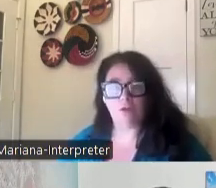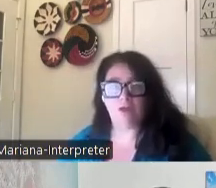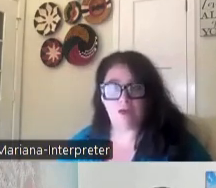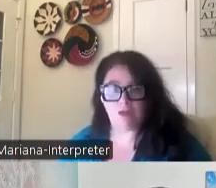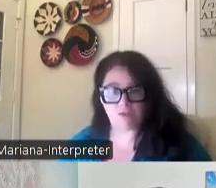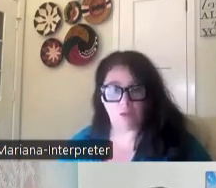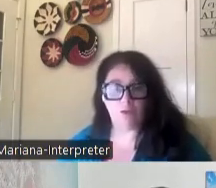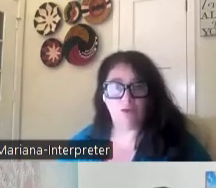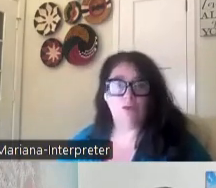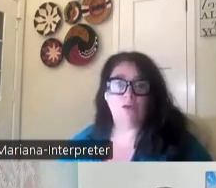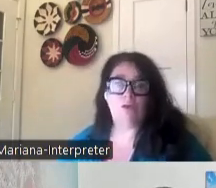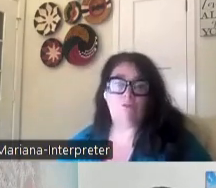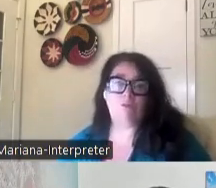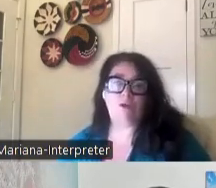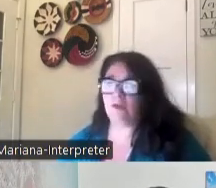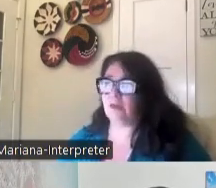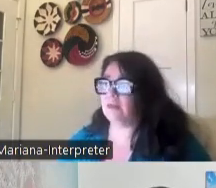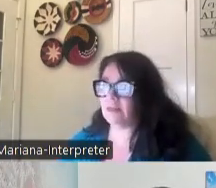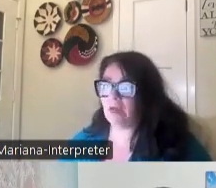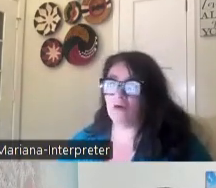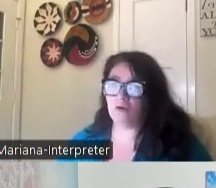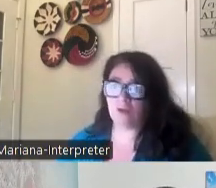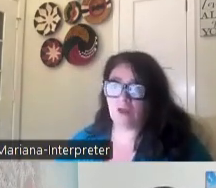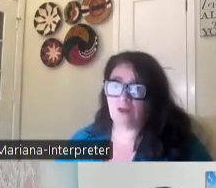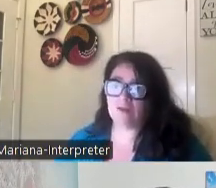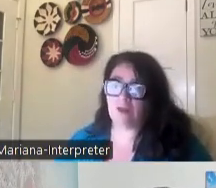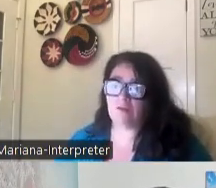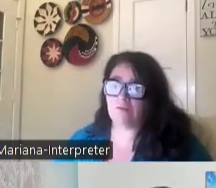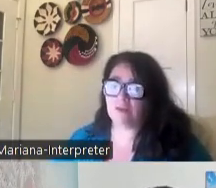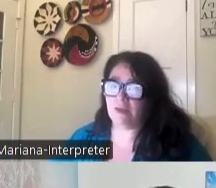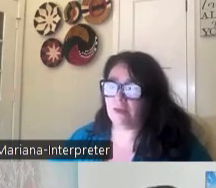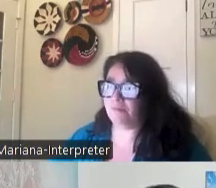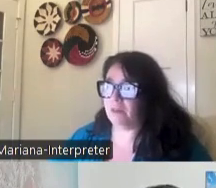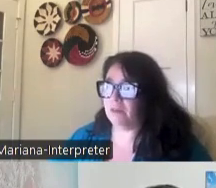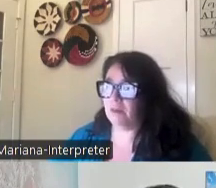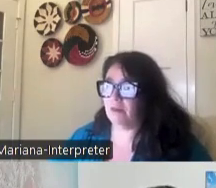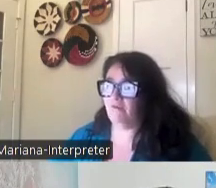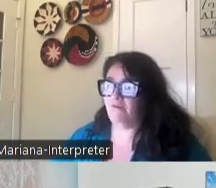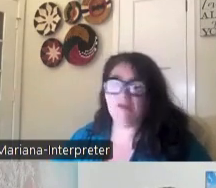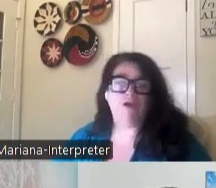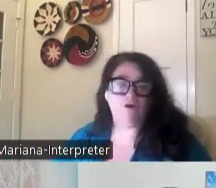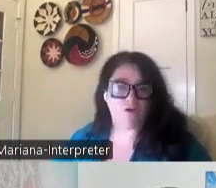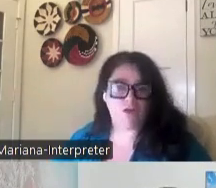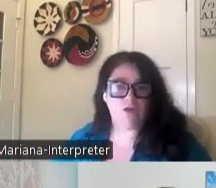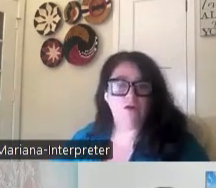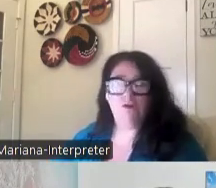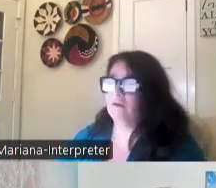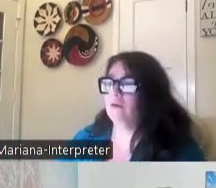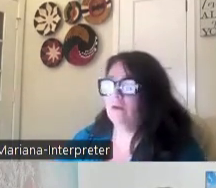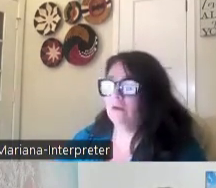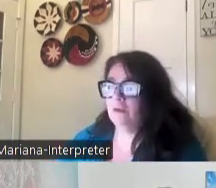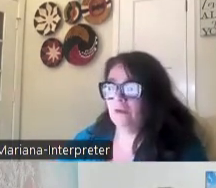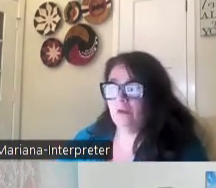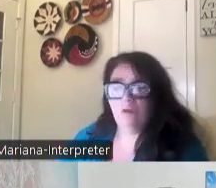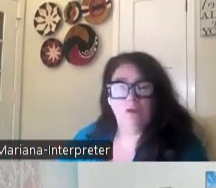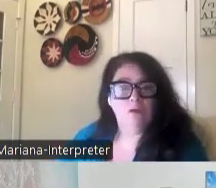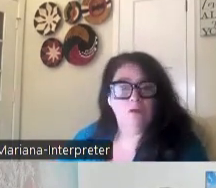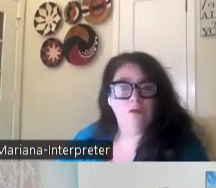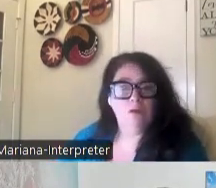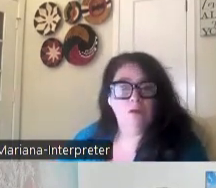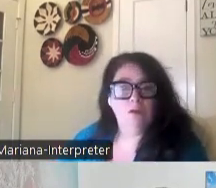fog and that coastal reprieve from inland heat waves is such a characteristic piece of Bay Area